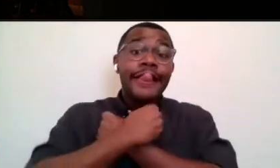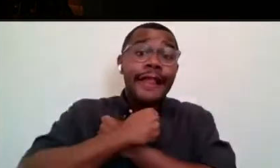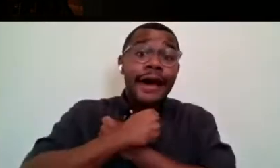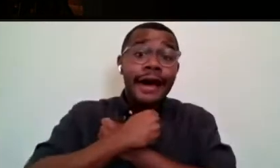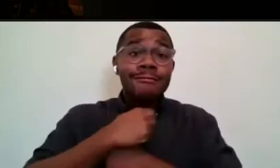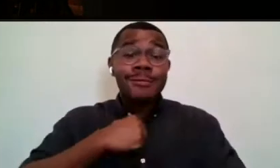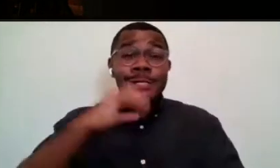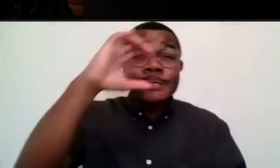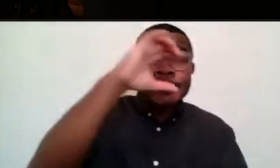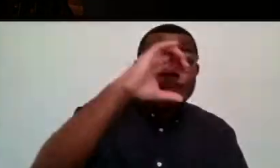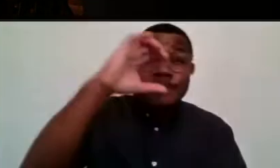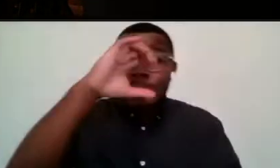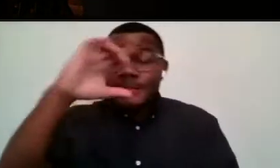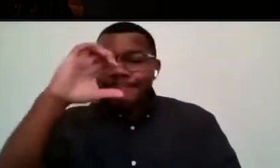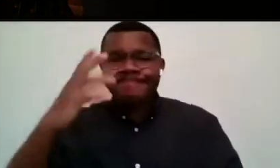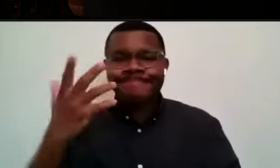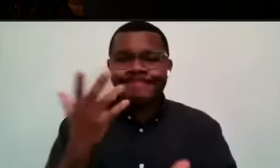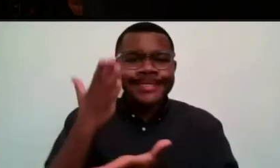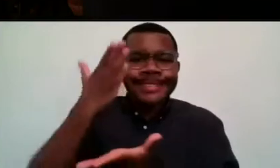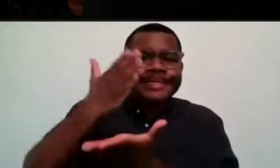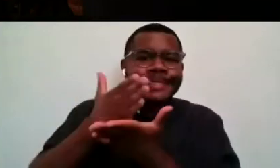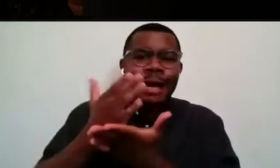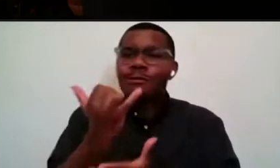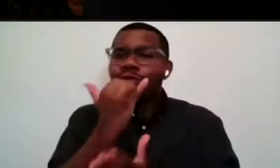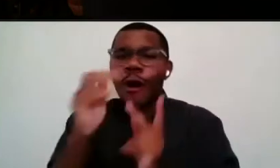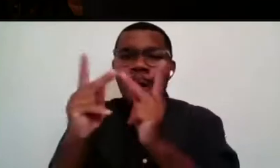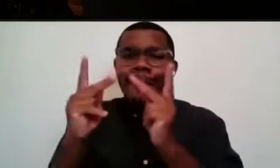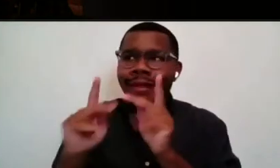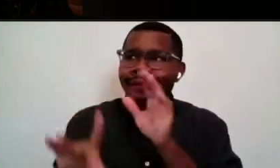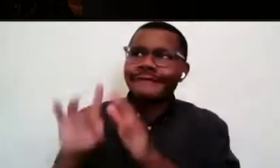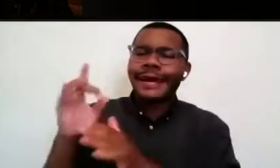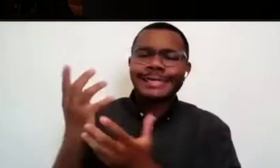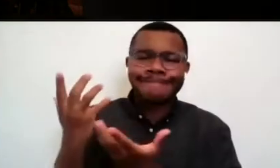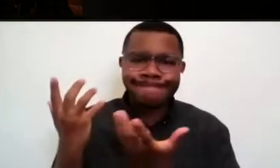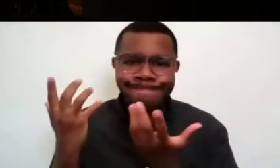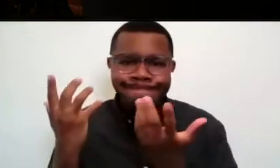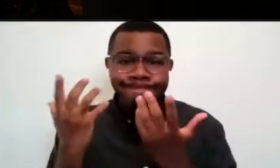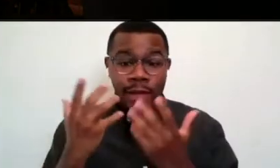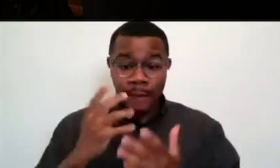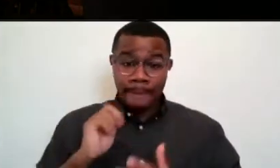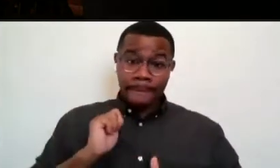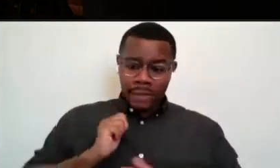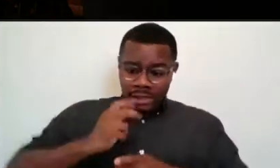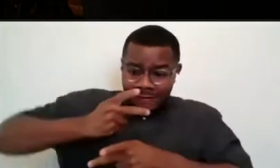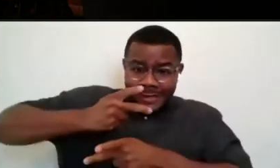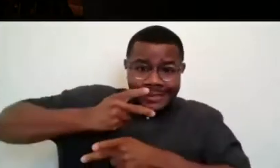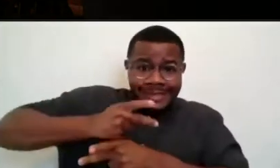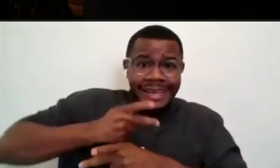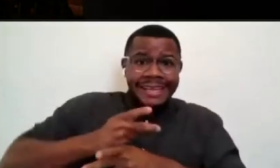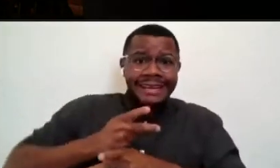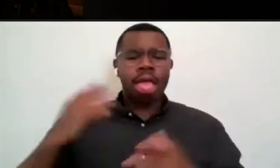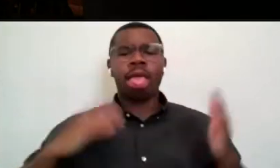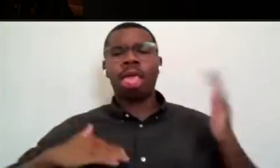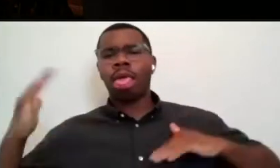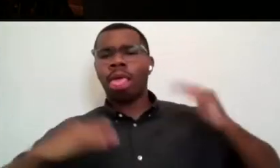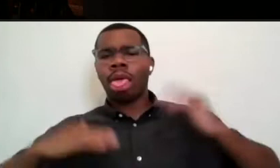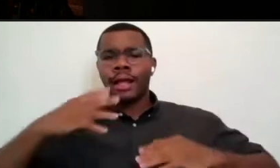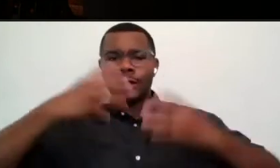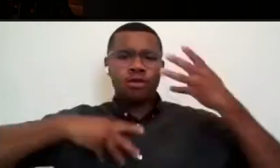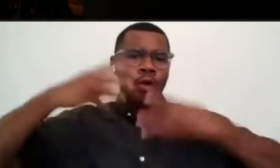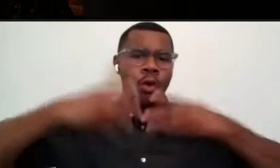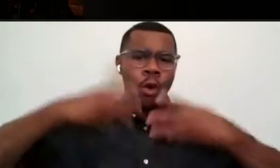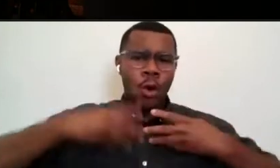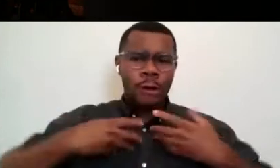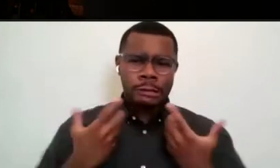taking care of myself as a woman, as a human being. And I think it's benefited a lot of people. Back to what you were saying about just